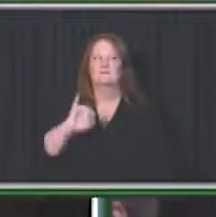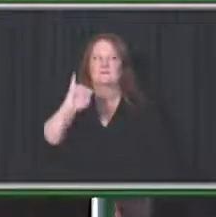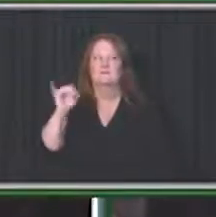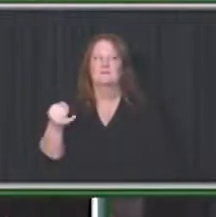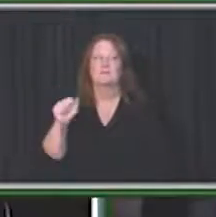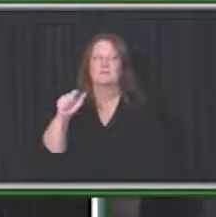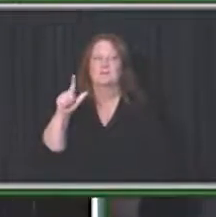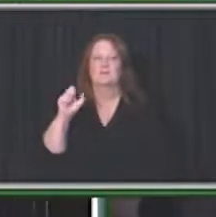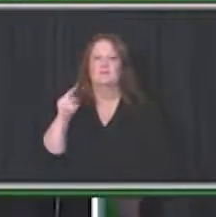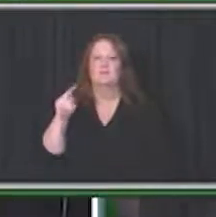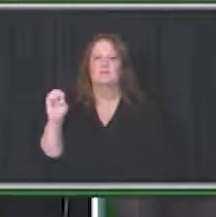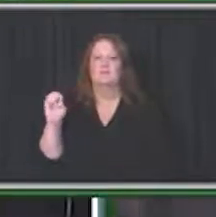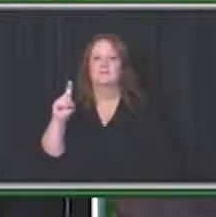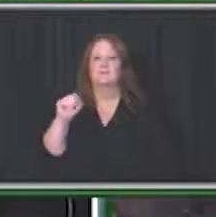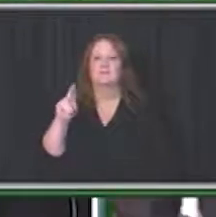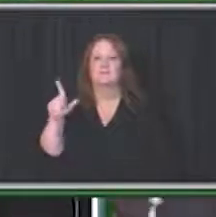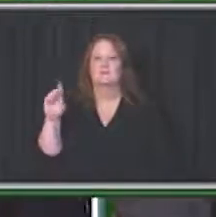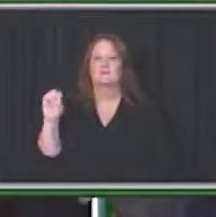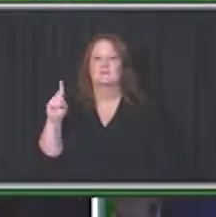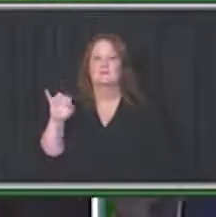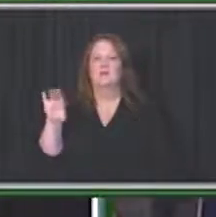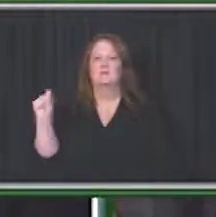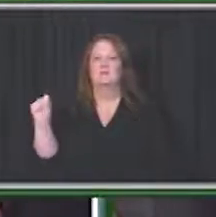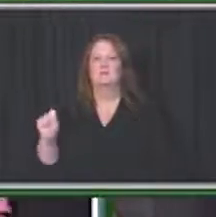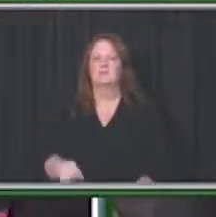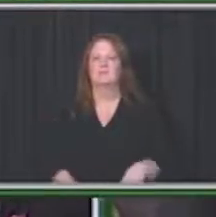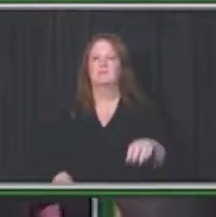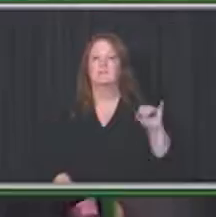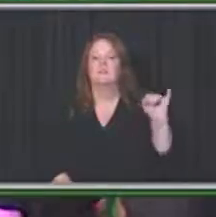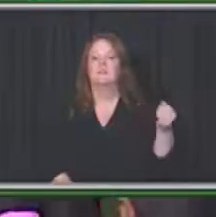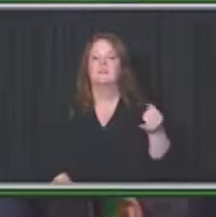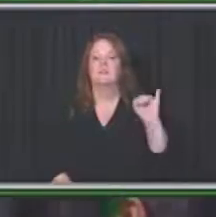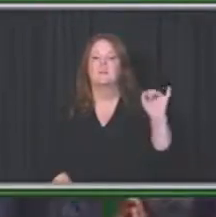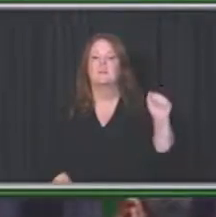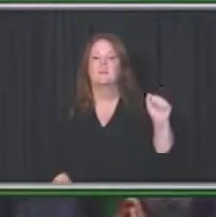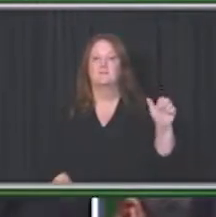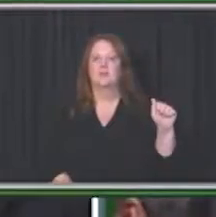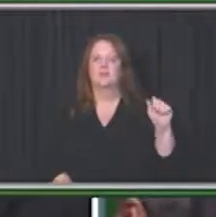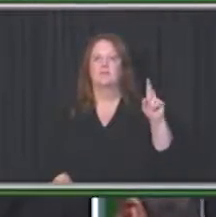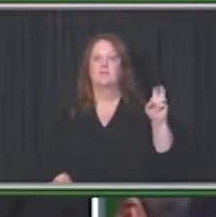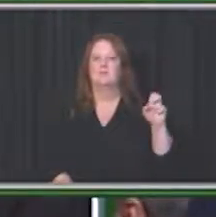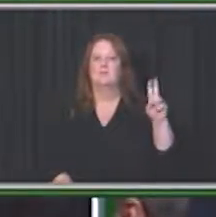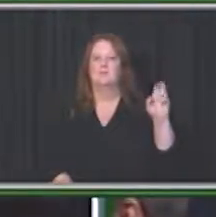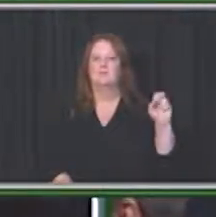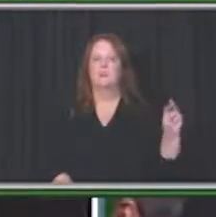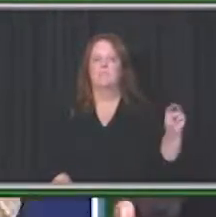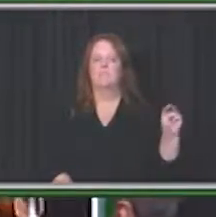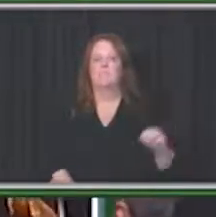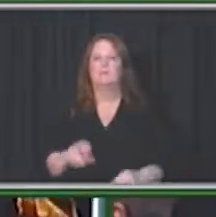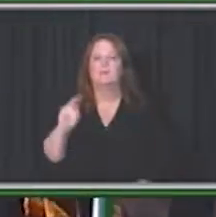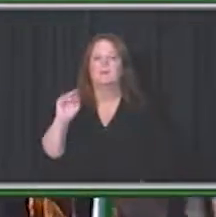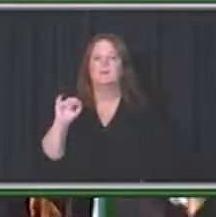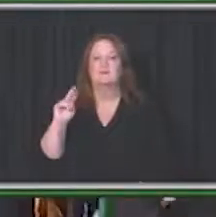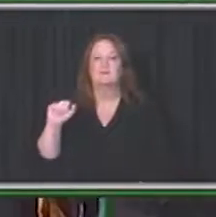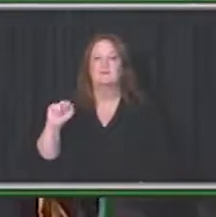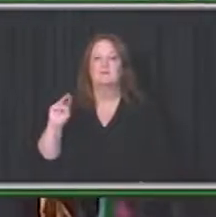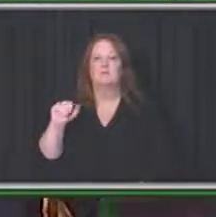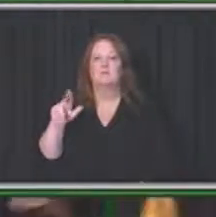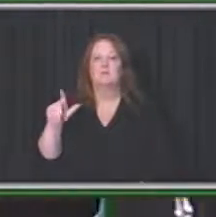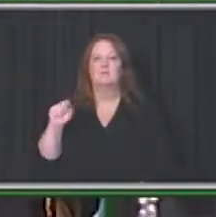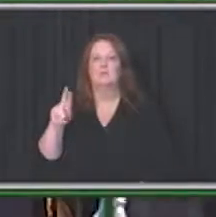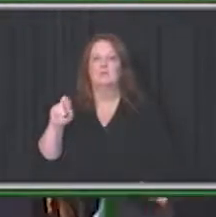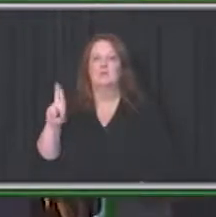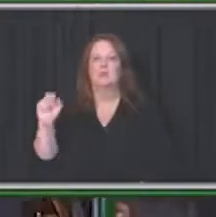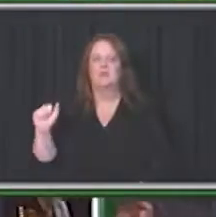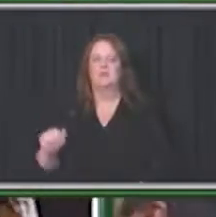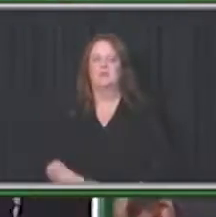Jacqueline Tennille Davis. Daje Spears Green. Nina Marie Rivera.